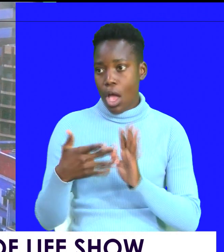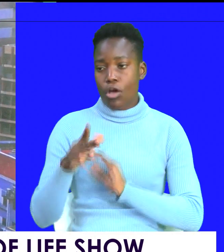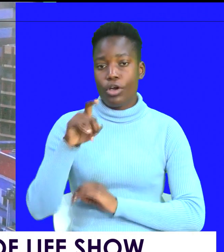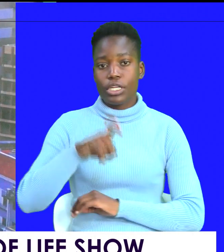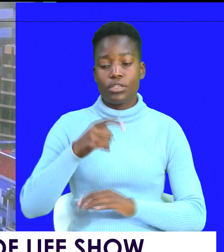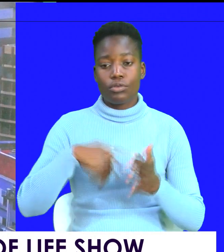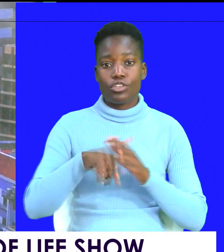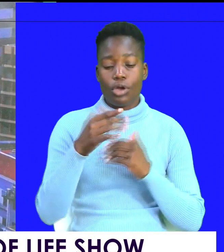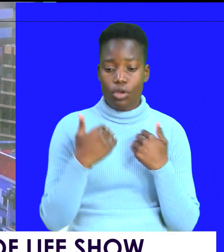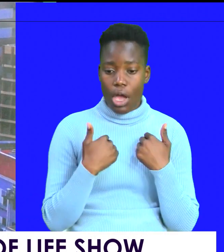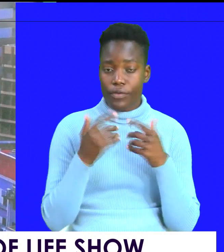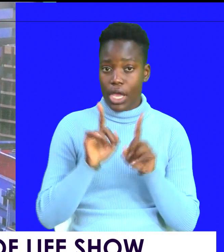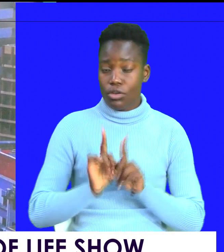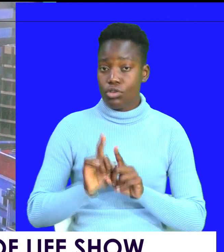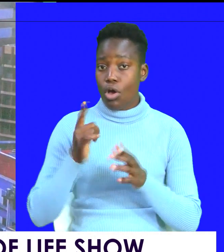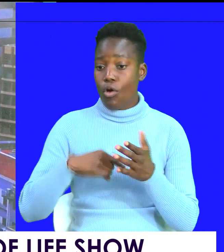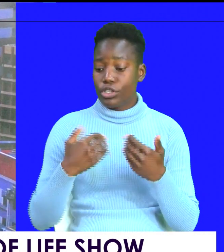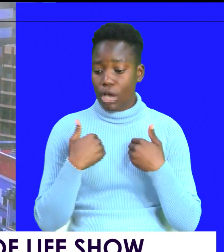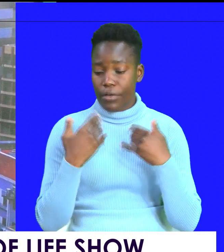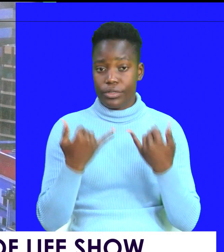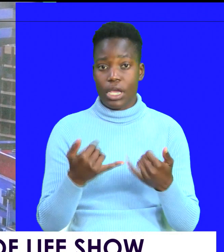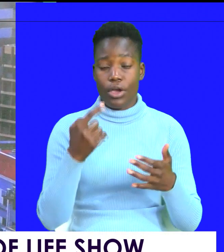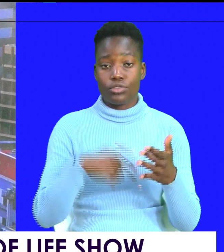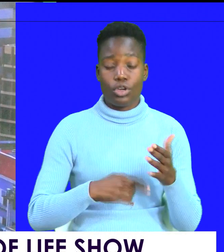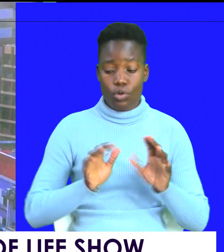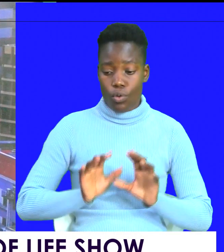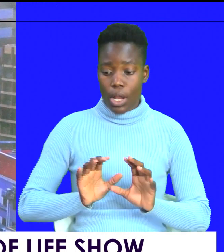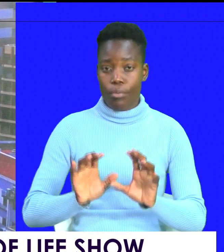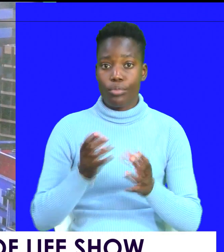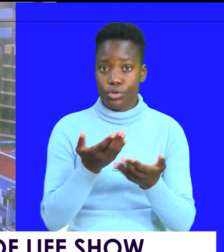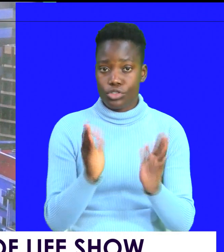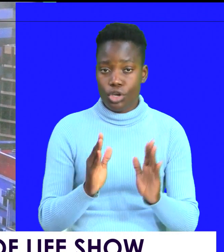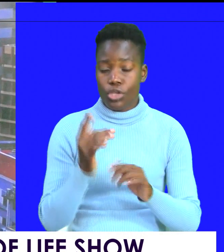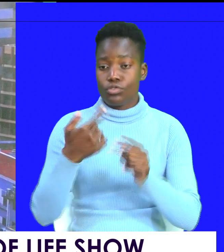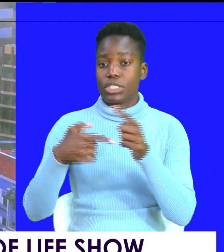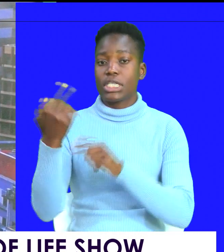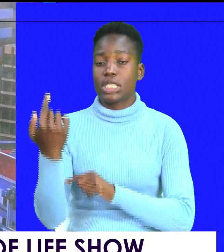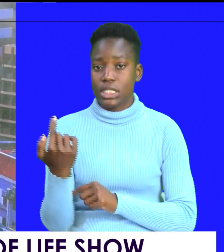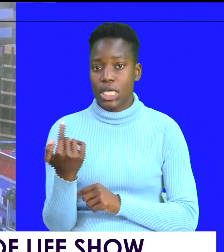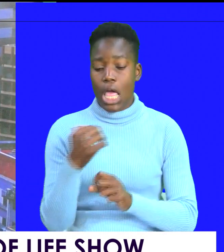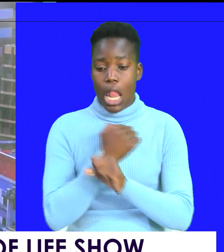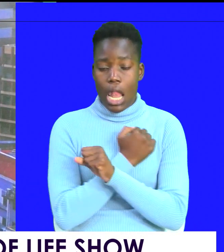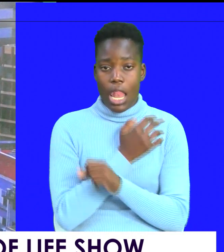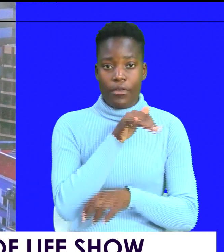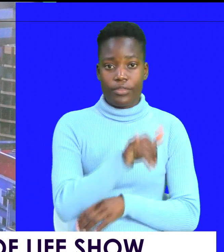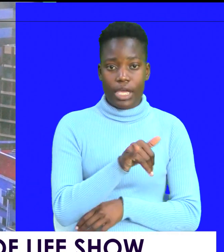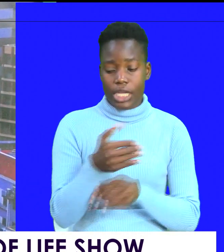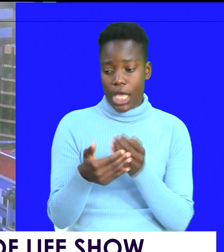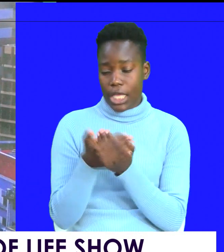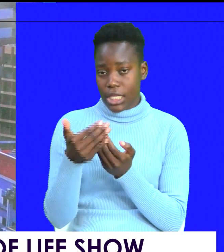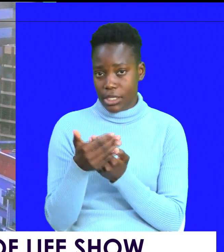what you have. What you have now is what will push you into greater success. Love it, tend